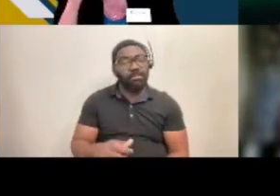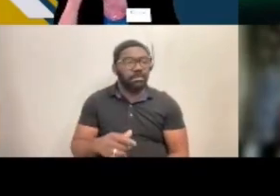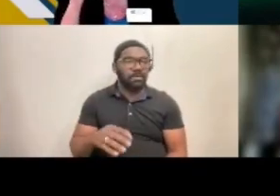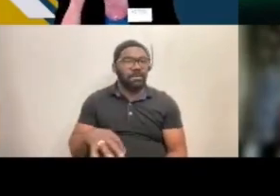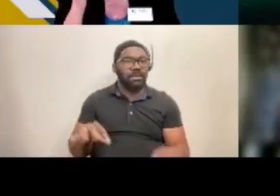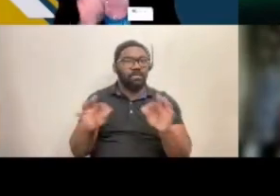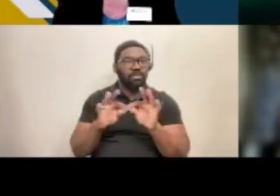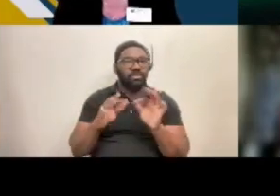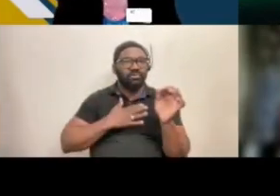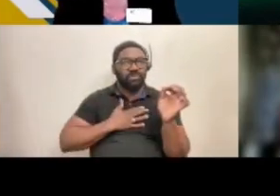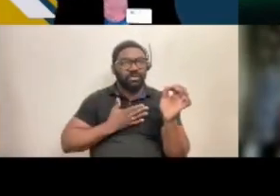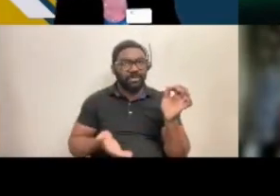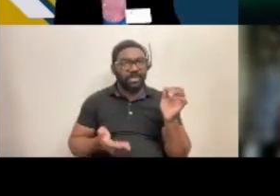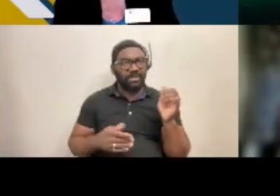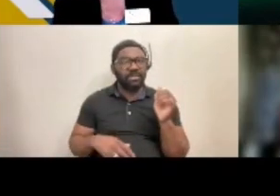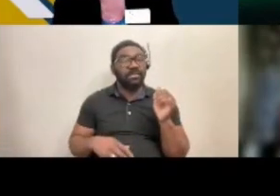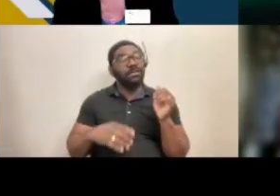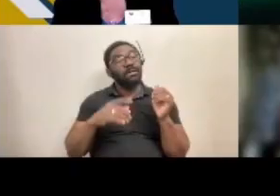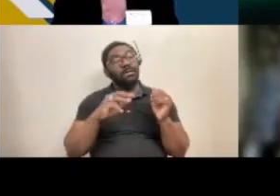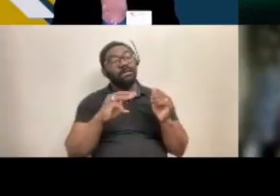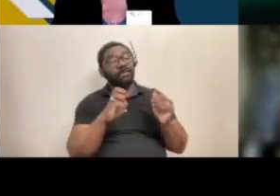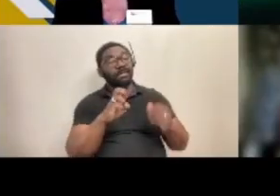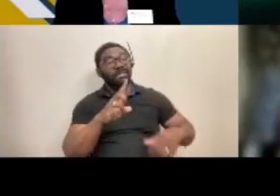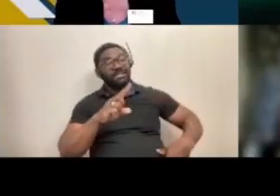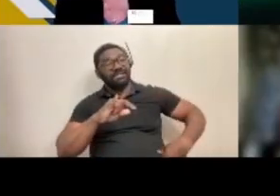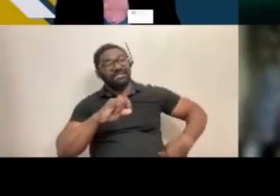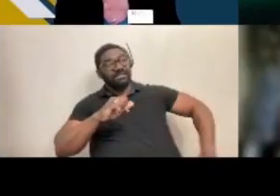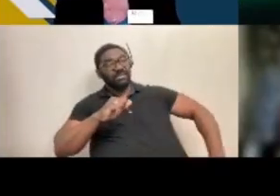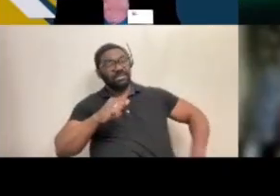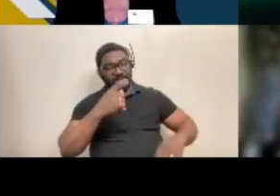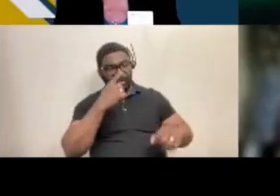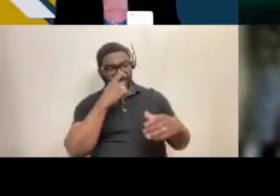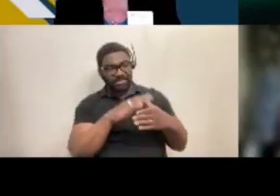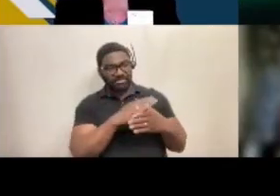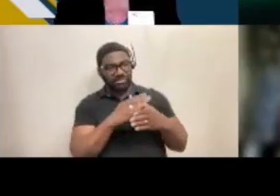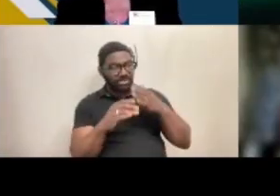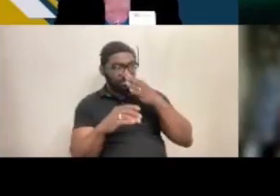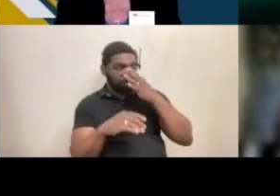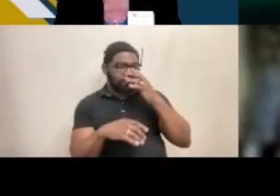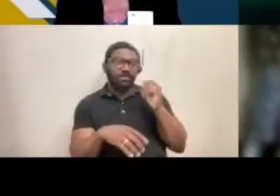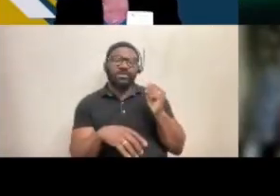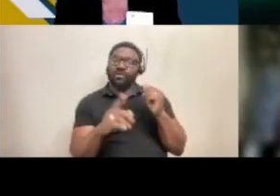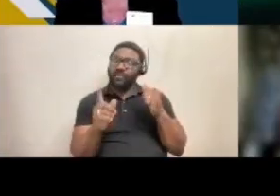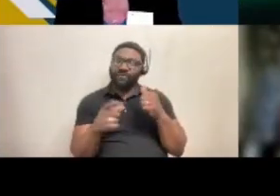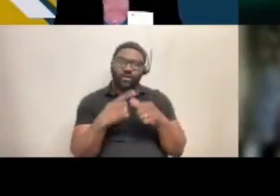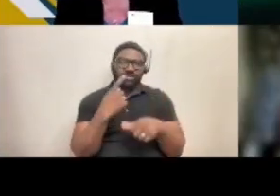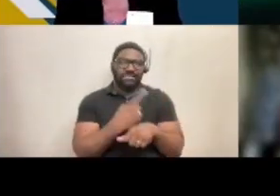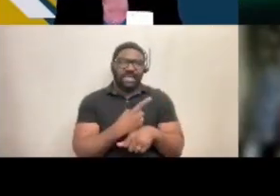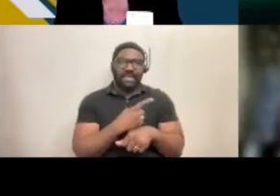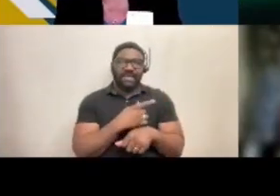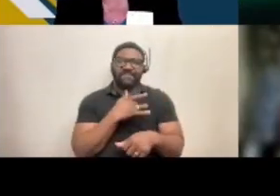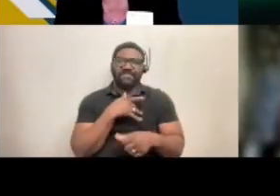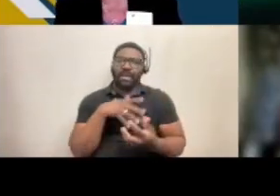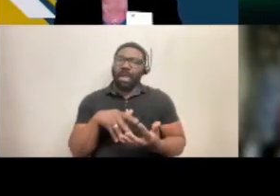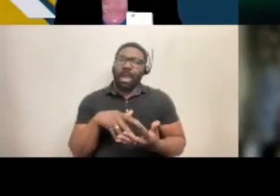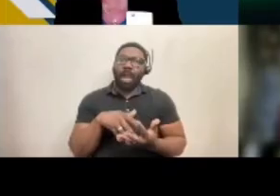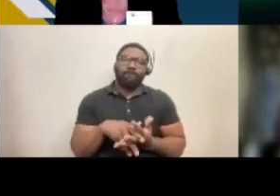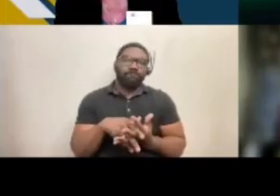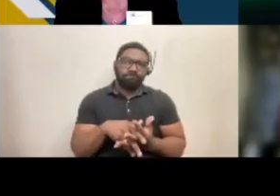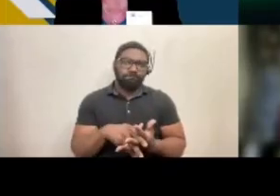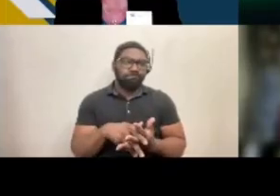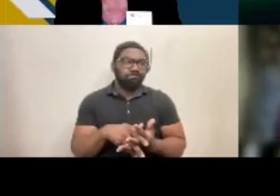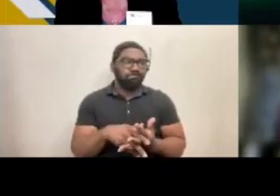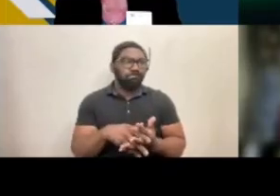all have. Well, and one of the things is almost like day one, creating that sense of belonging. And that's just